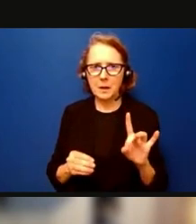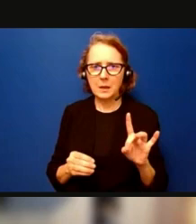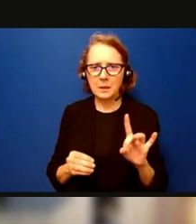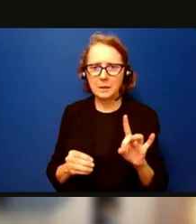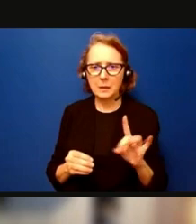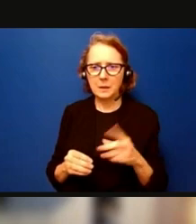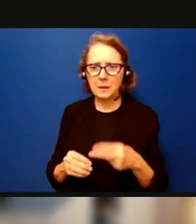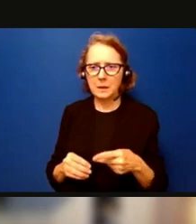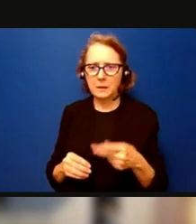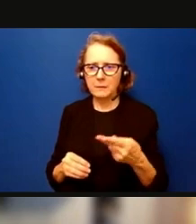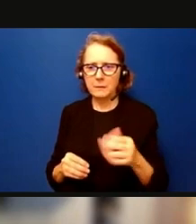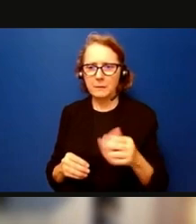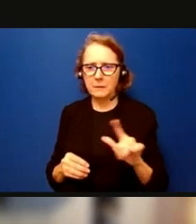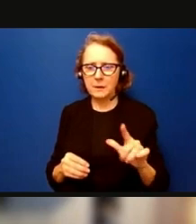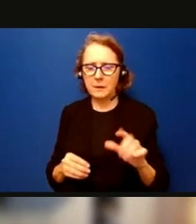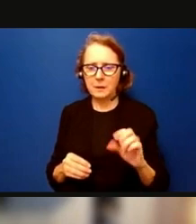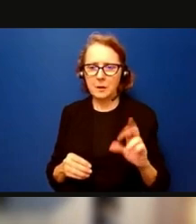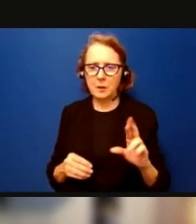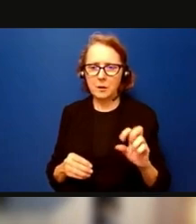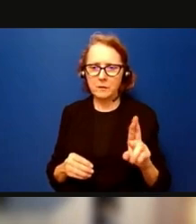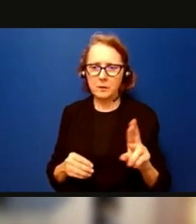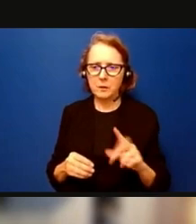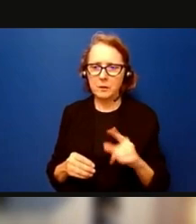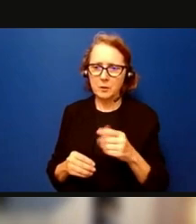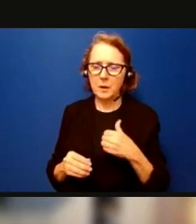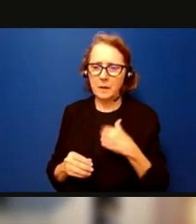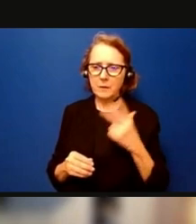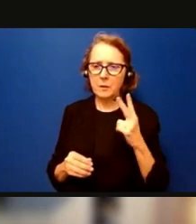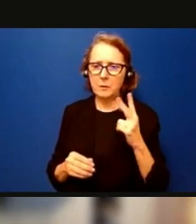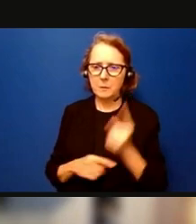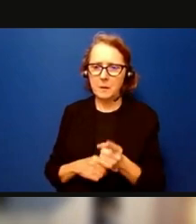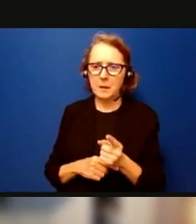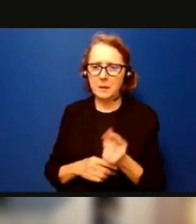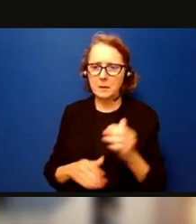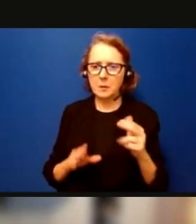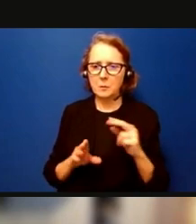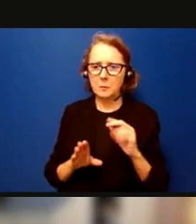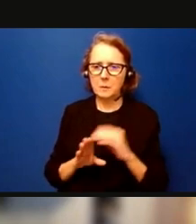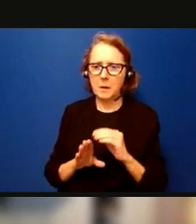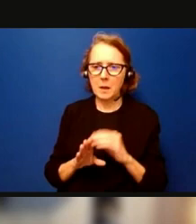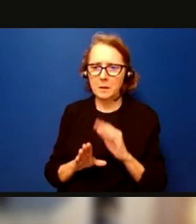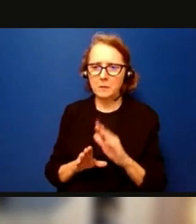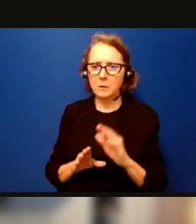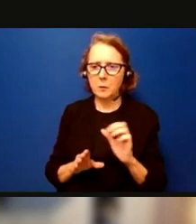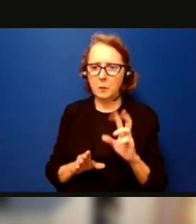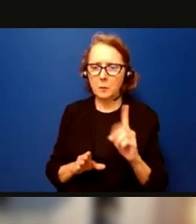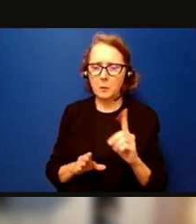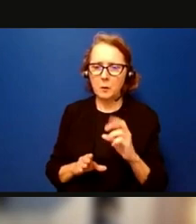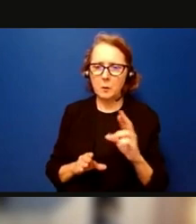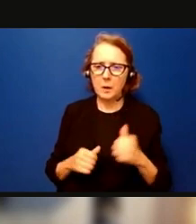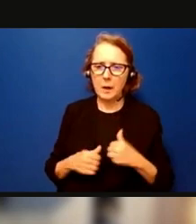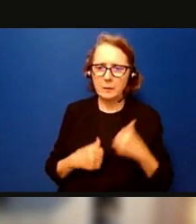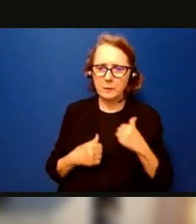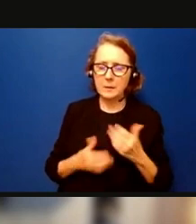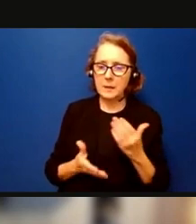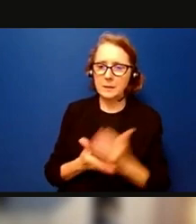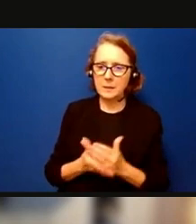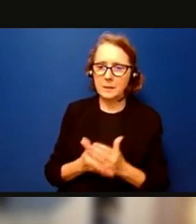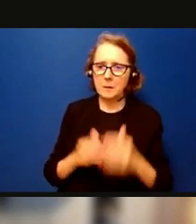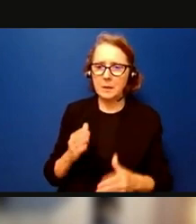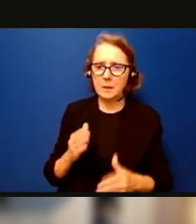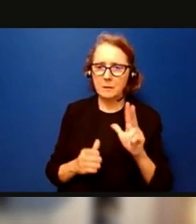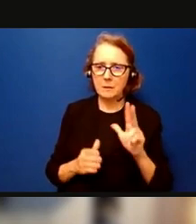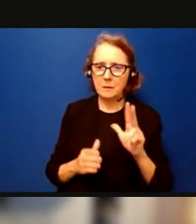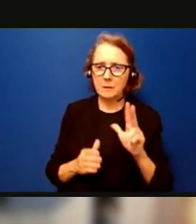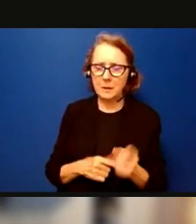Carver. You have 3 minutes. Remind us of your ward or your address. And please stop at the end of 3 minutes.